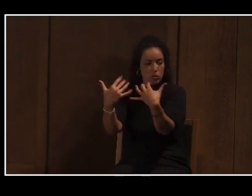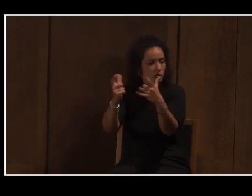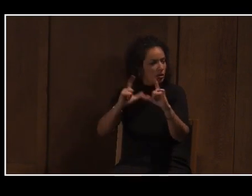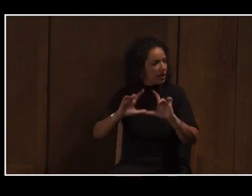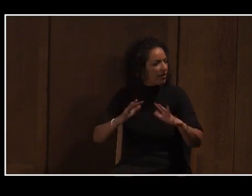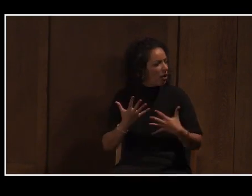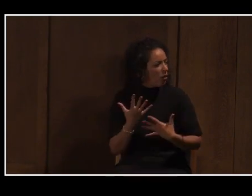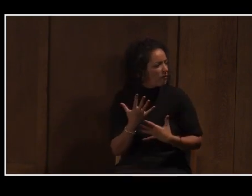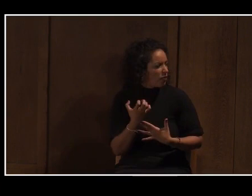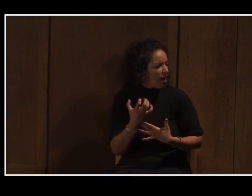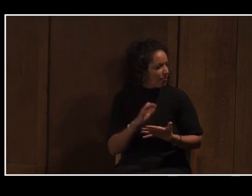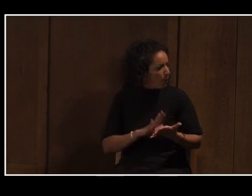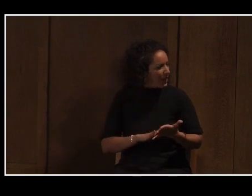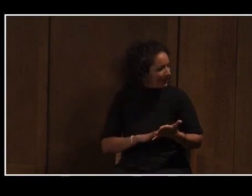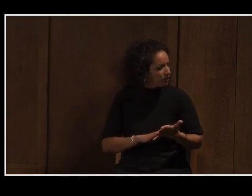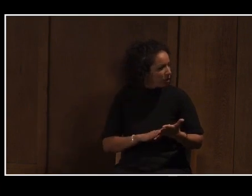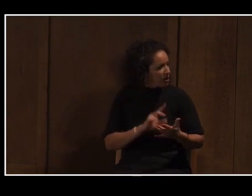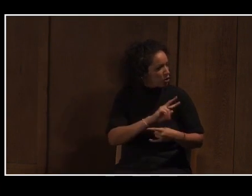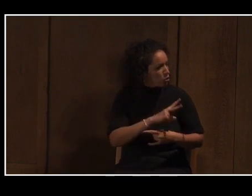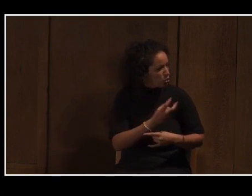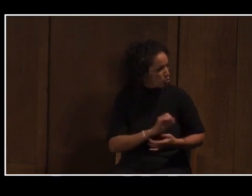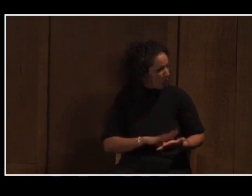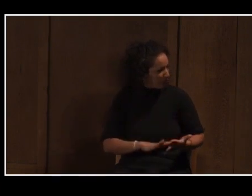that's okay. Yeah. And